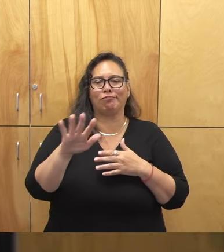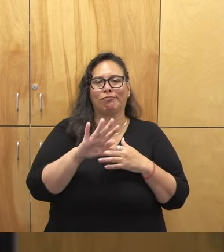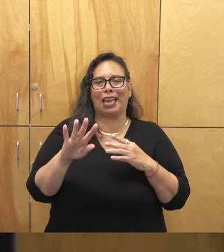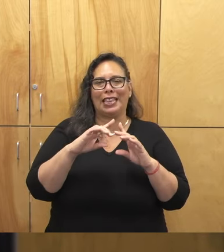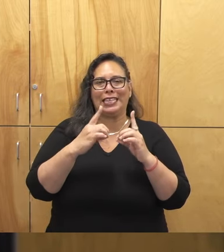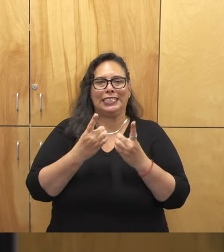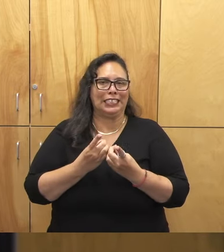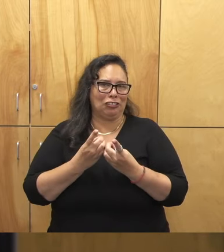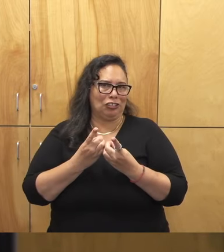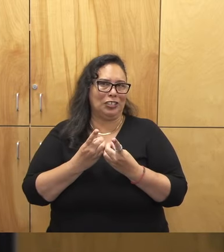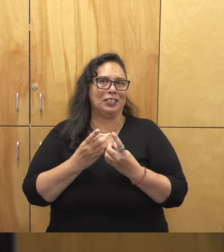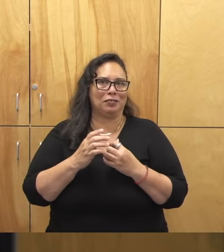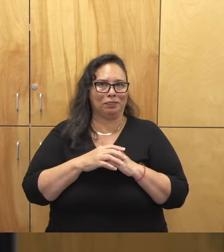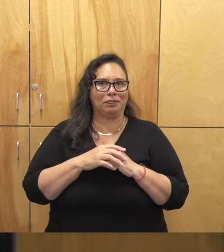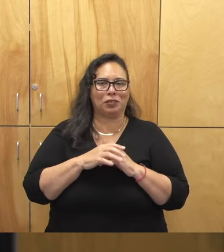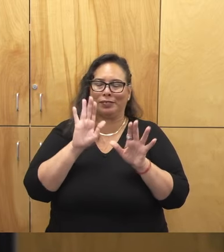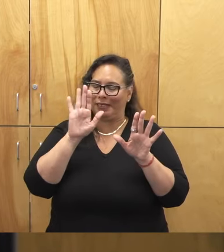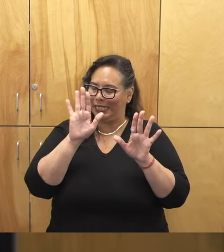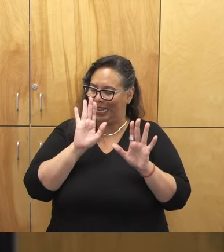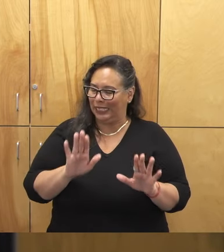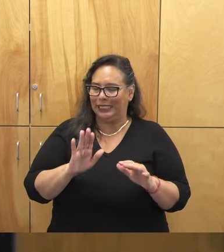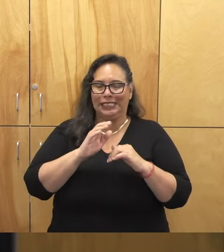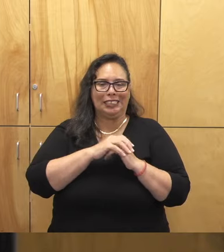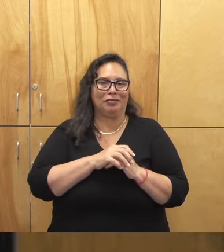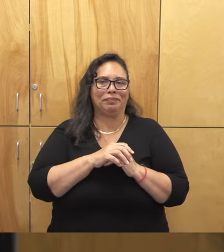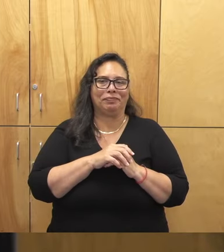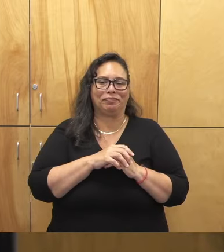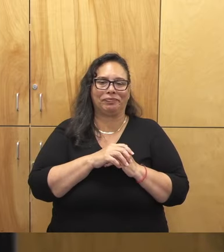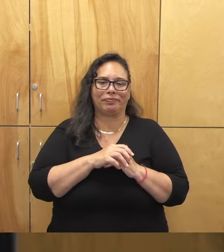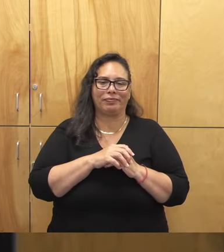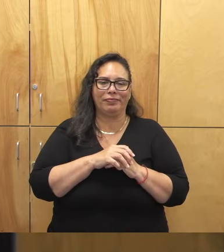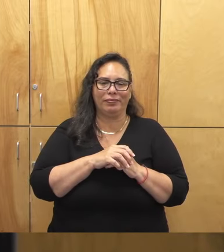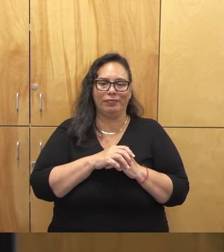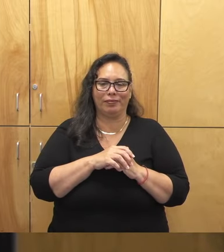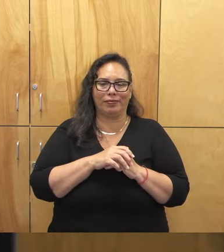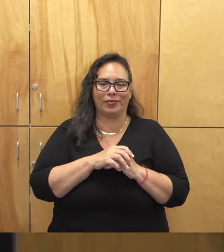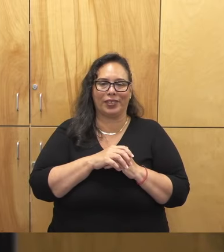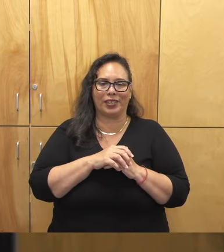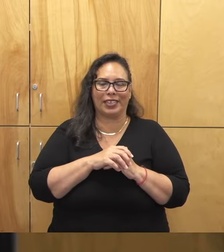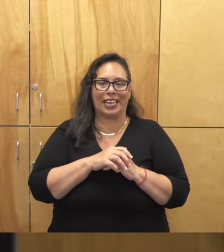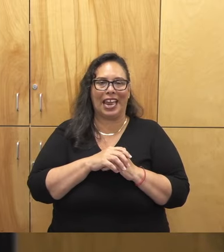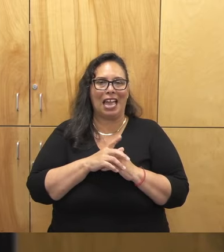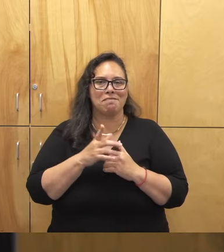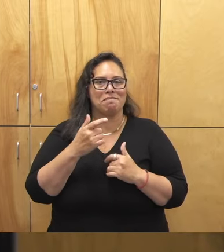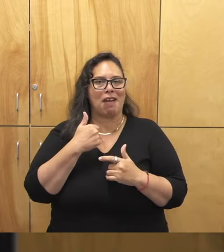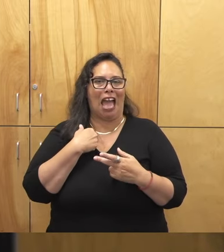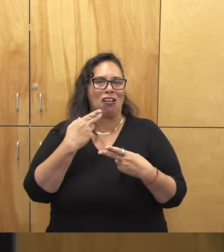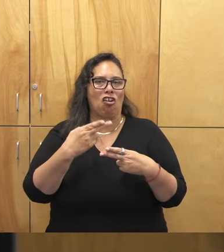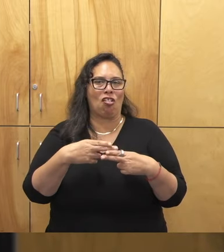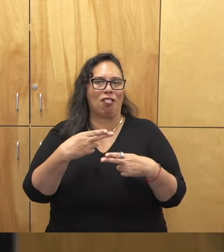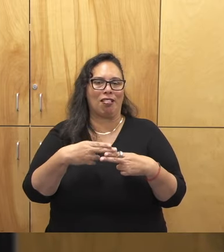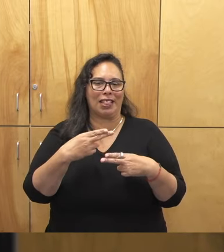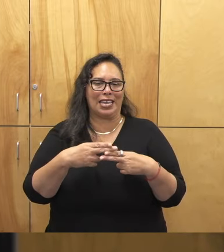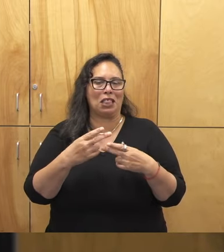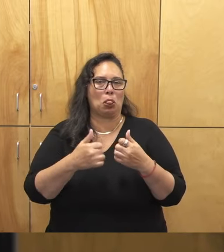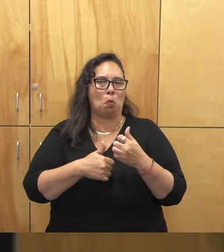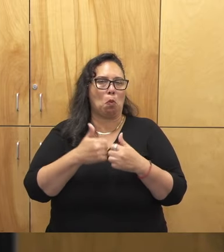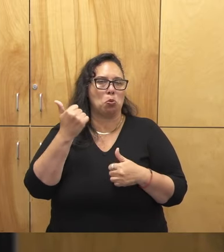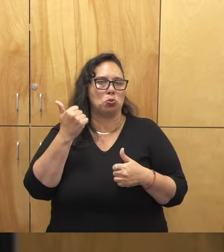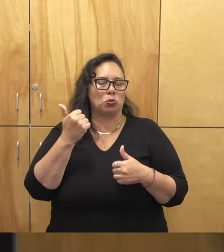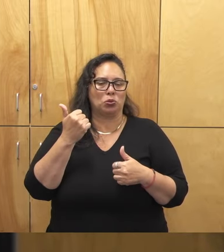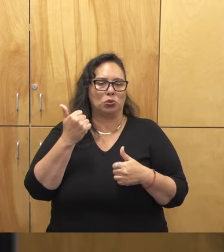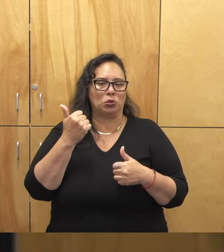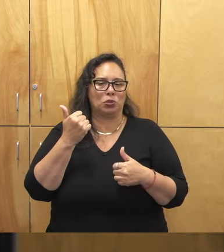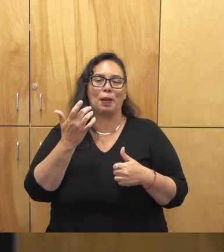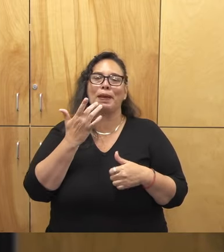as they were just fantastic. I think it's, I quoted and called it the most,